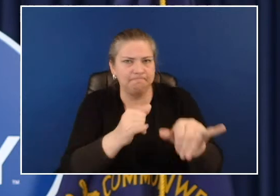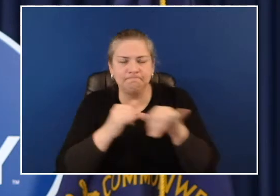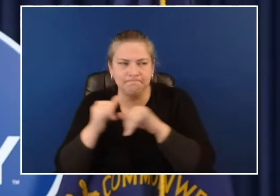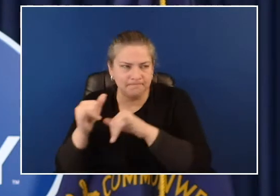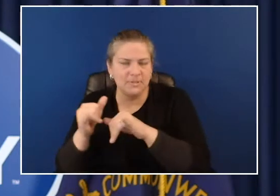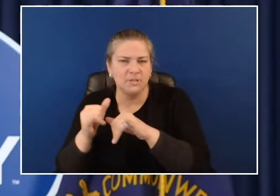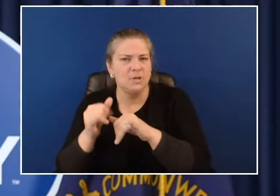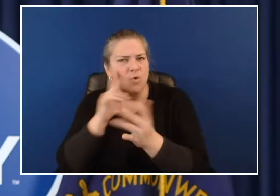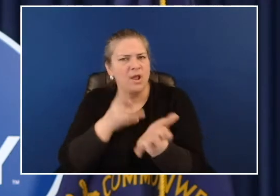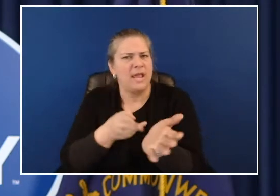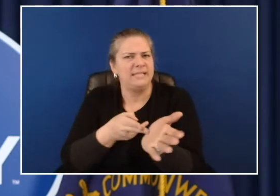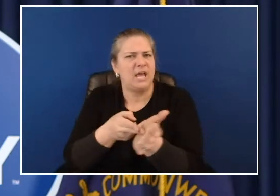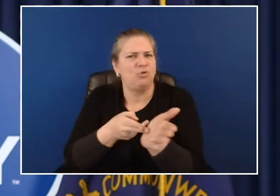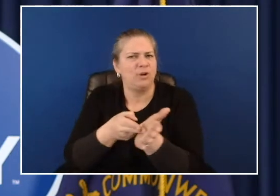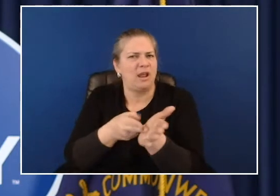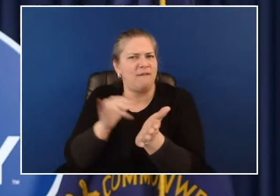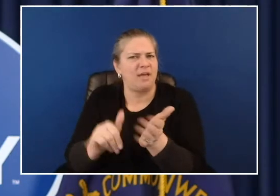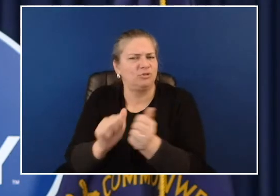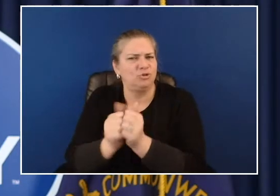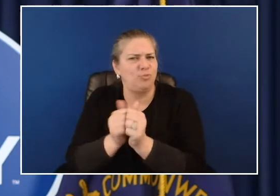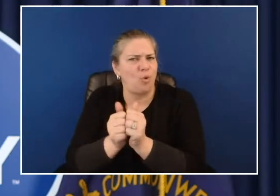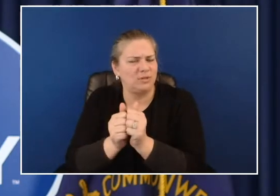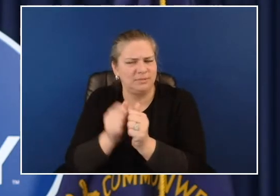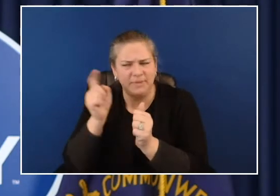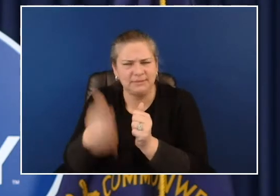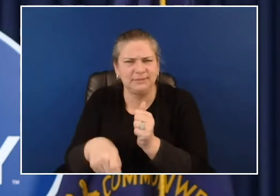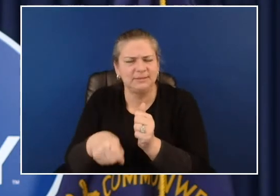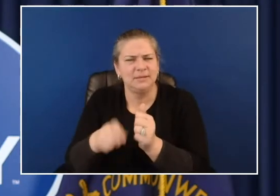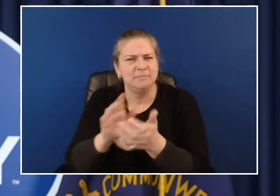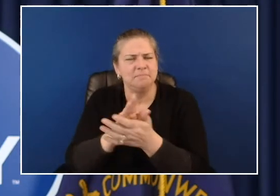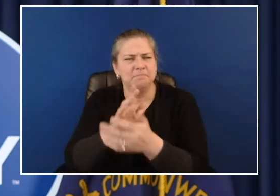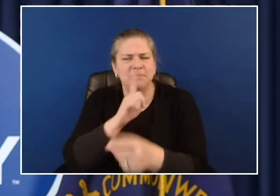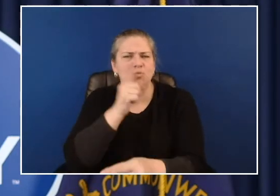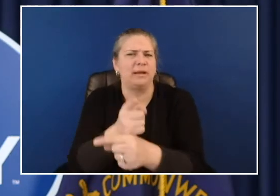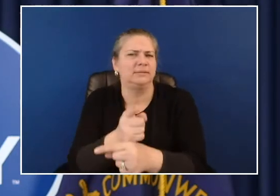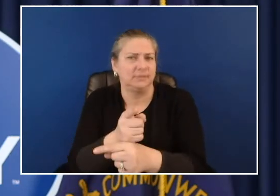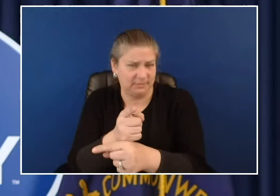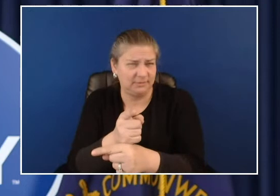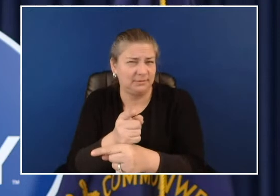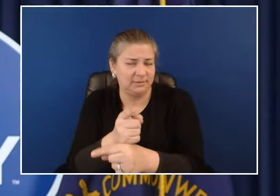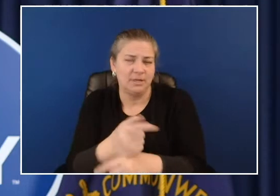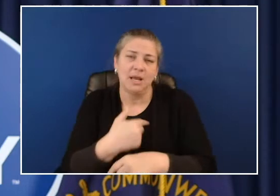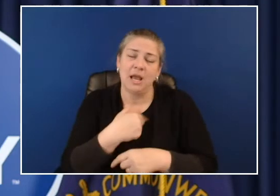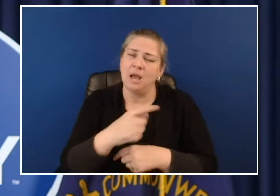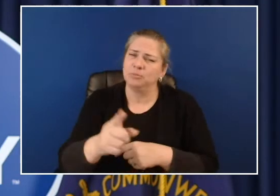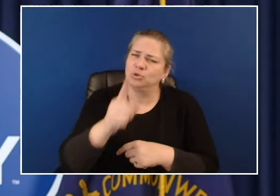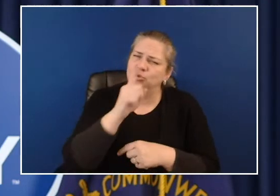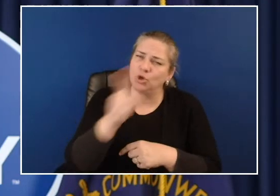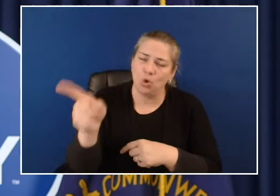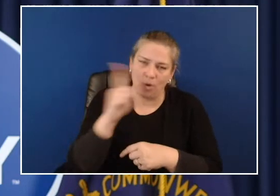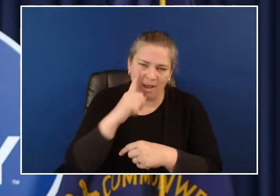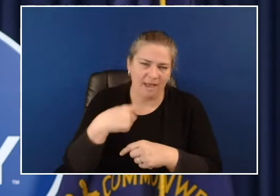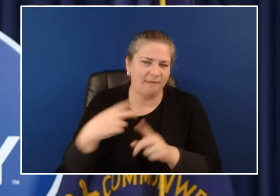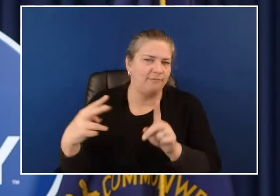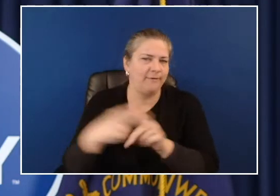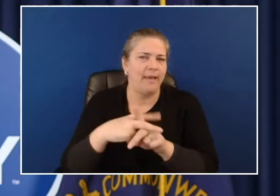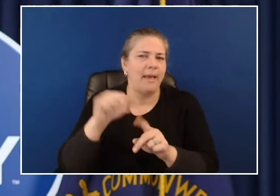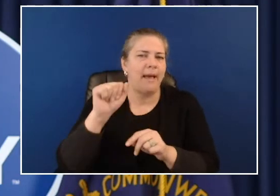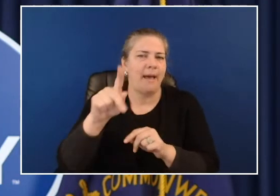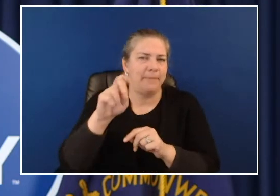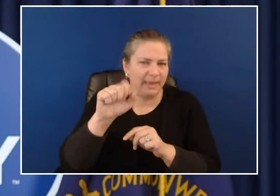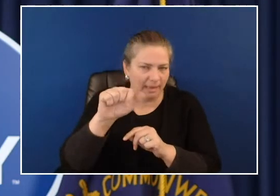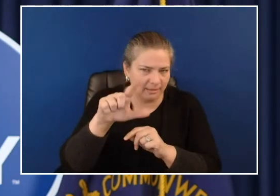sport was for them to get it right. I'm sure that there will be other appeals from here, but